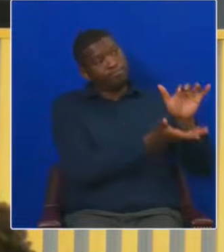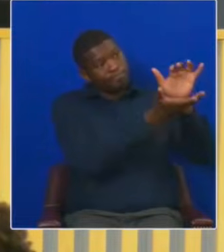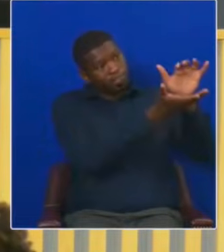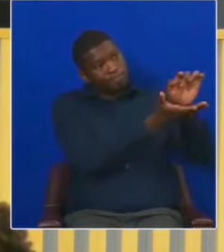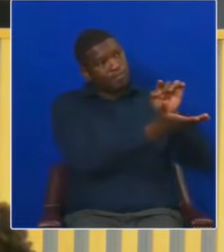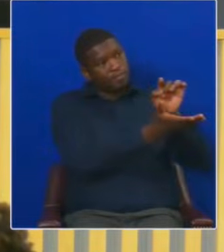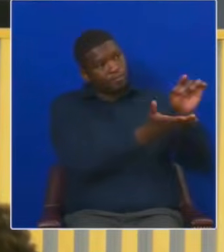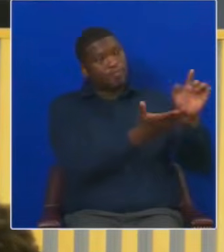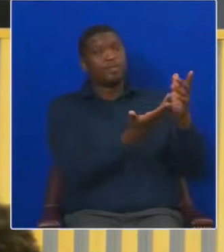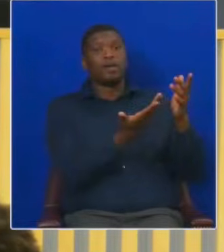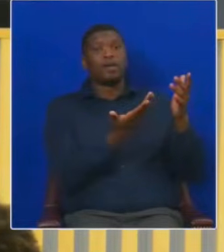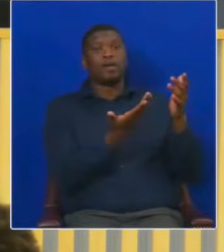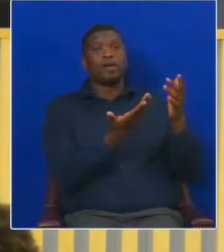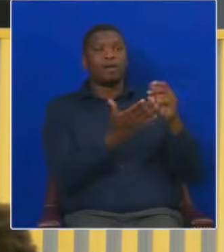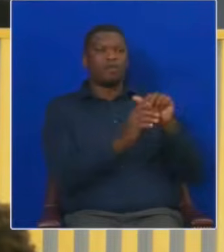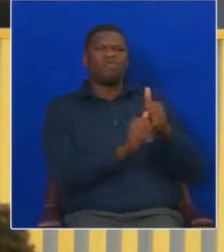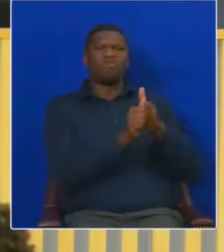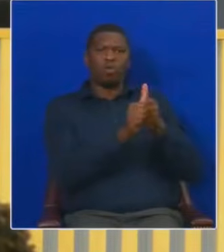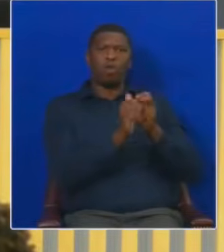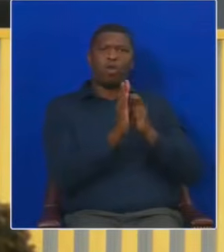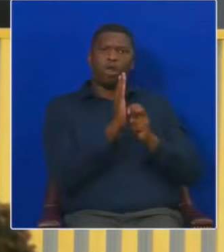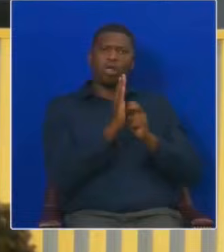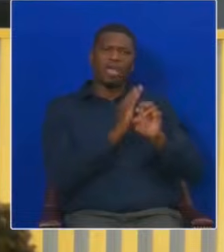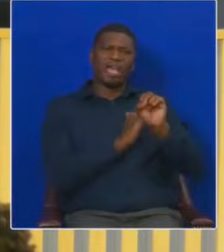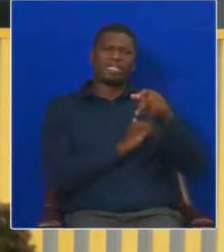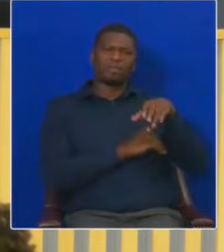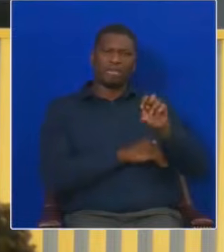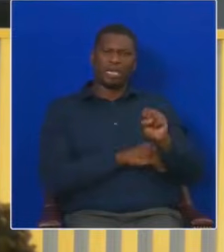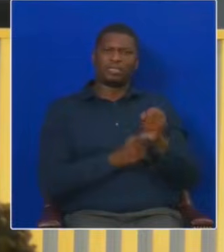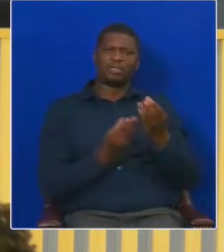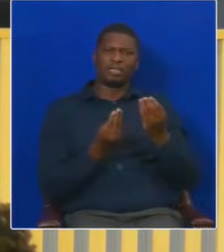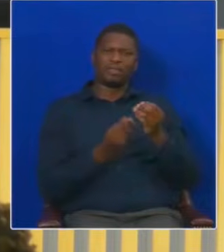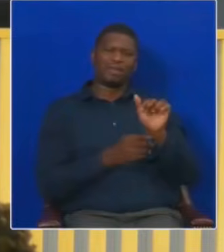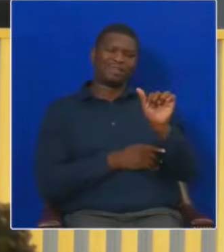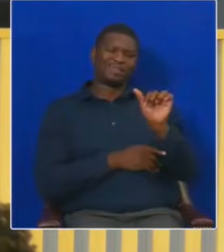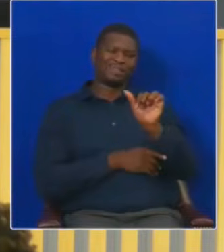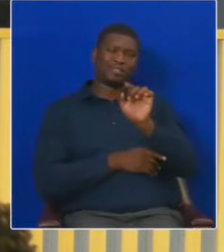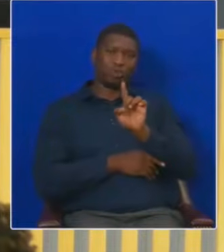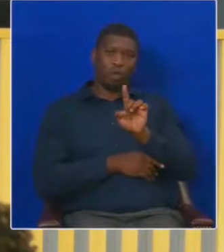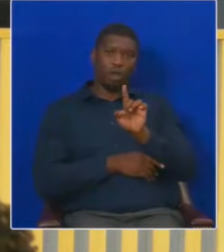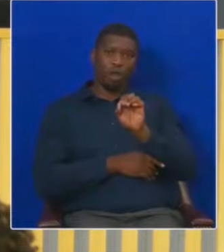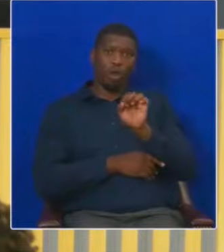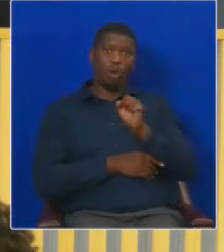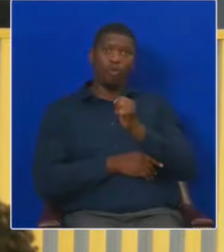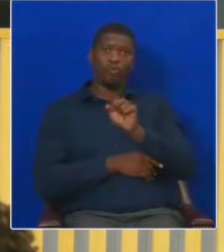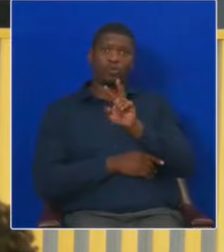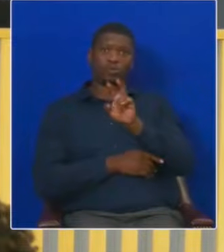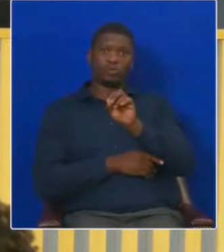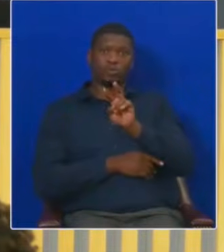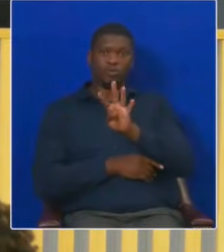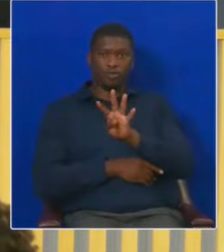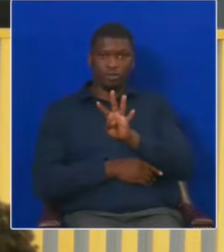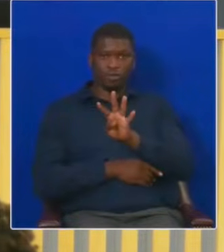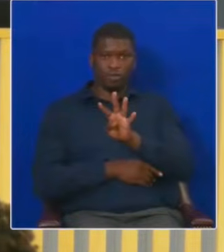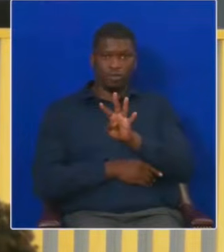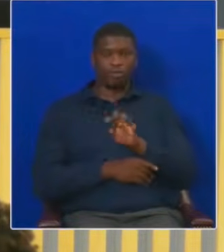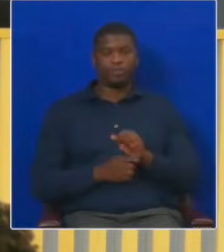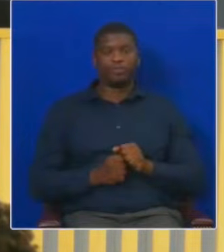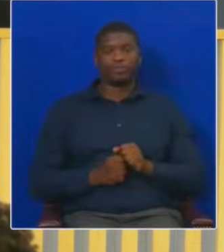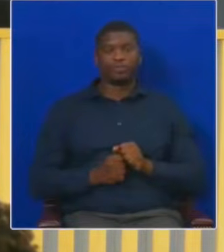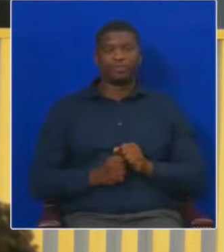SAPS 13 number 661 of 2024. The details